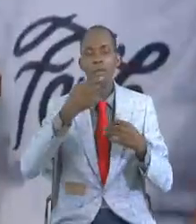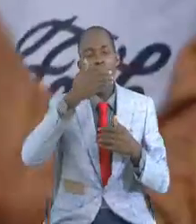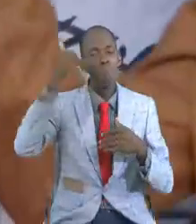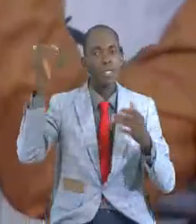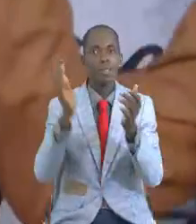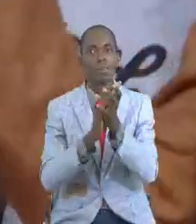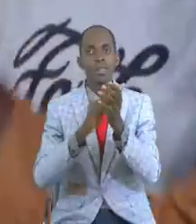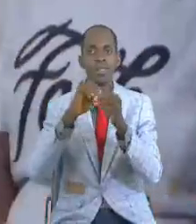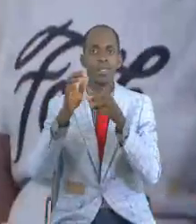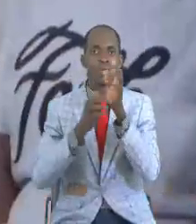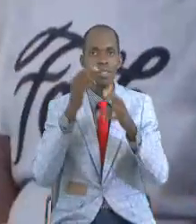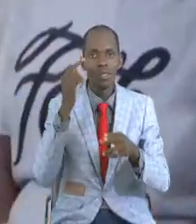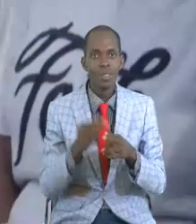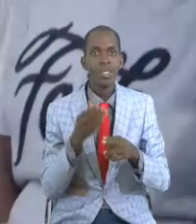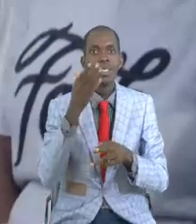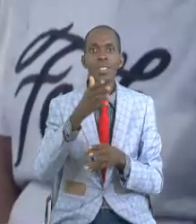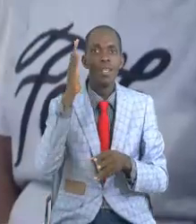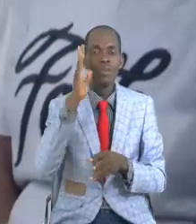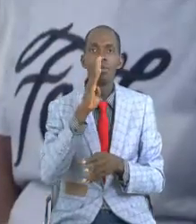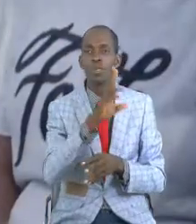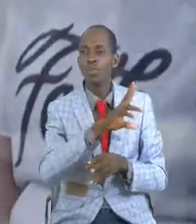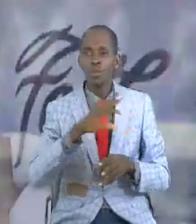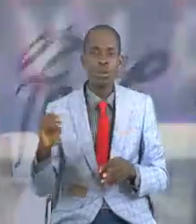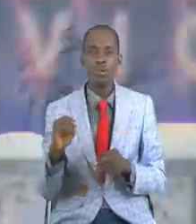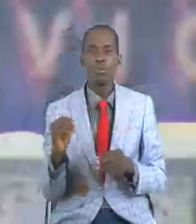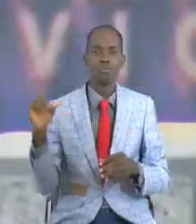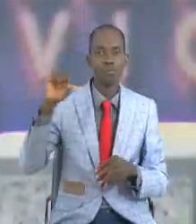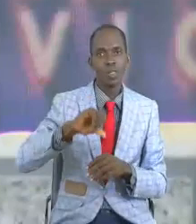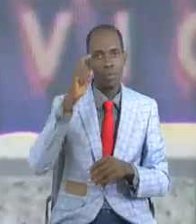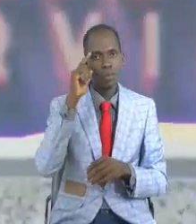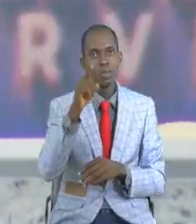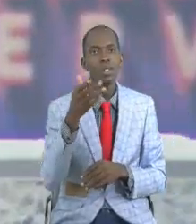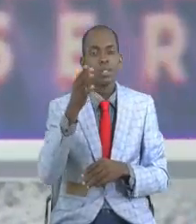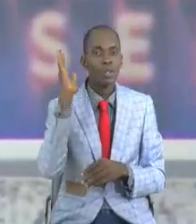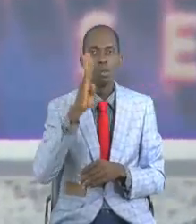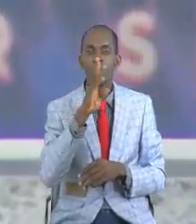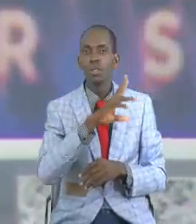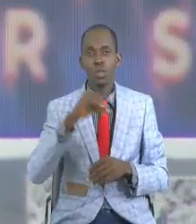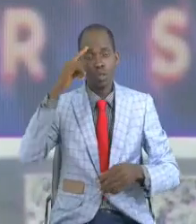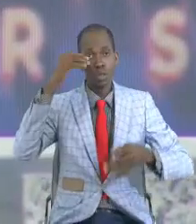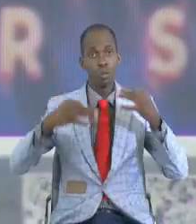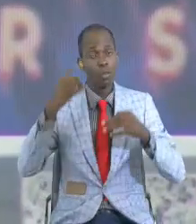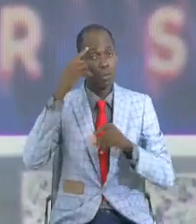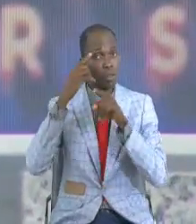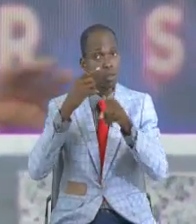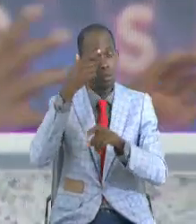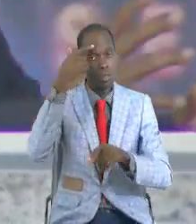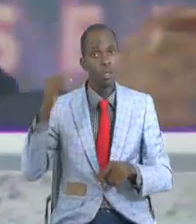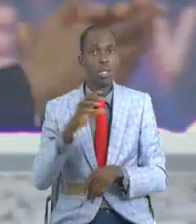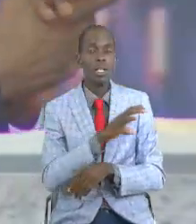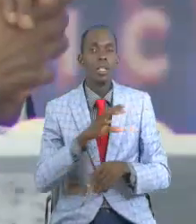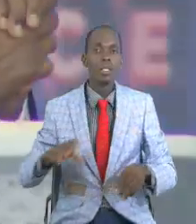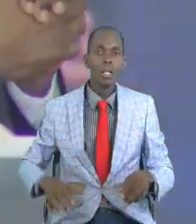commendation. There'll be no condemnation for you, and there'll be no judgment for you, because Christ has taken all